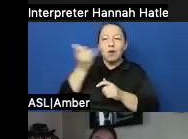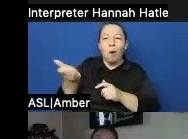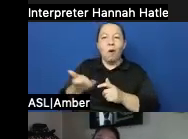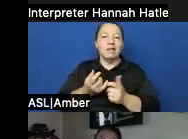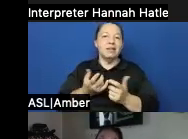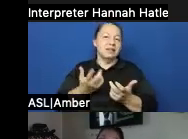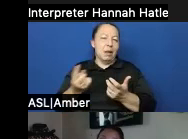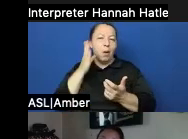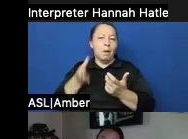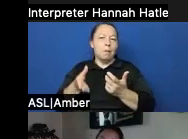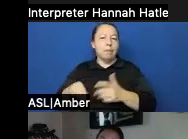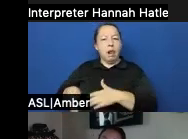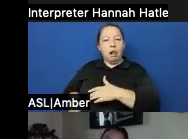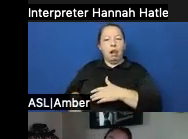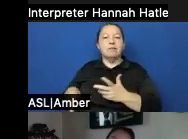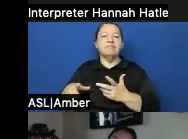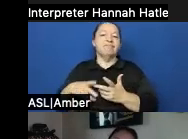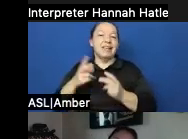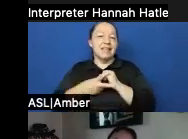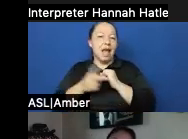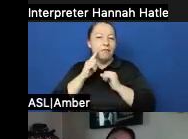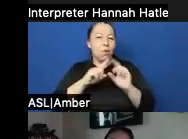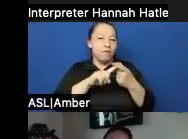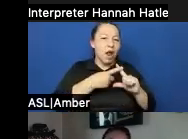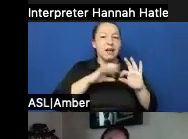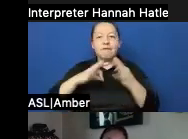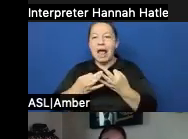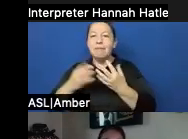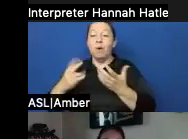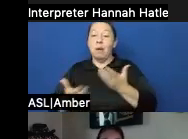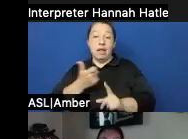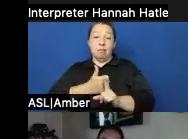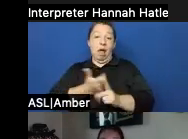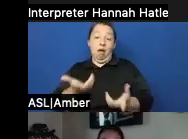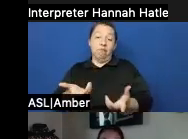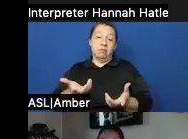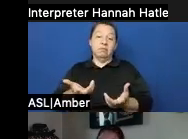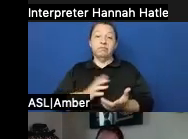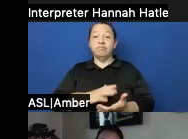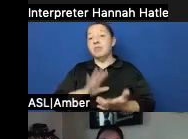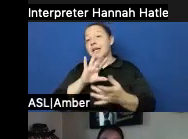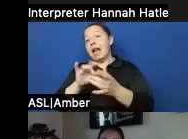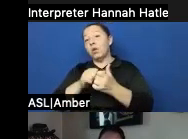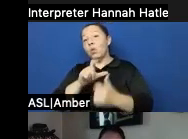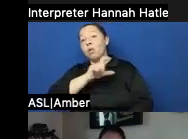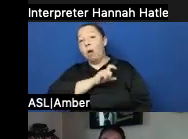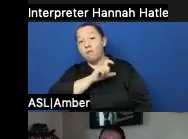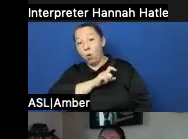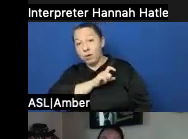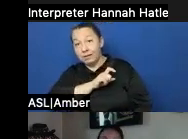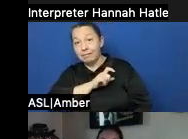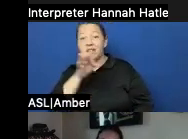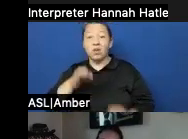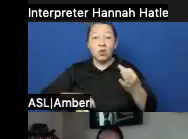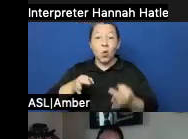save it for a friend or family member, or maybe even themselves. Connecting with police and law enforcement, your courts, your